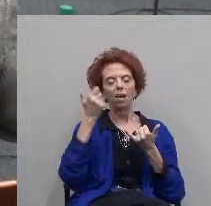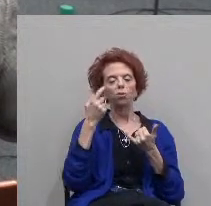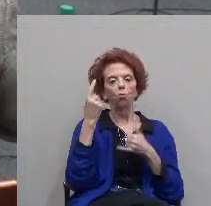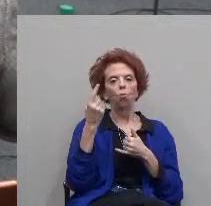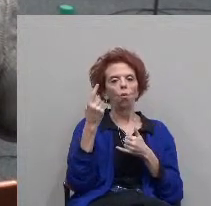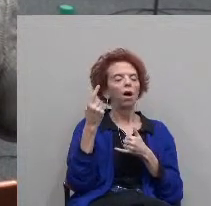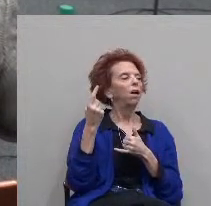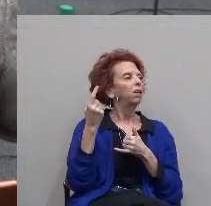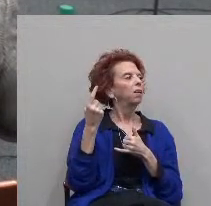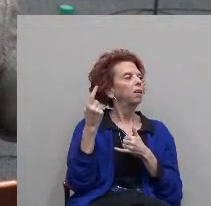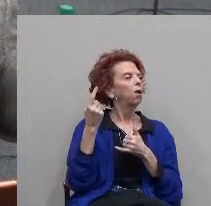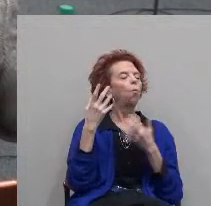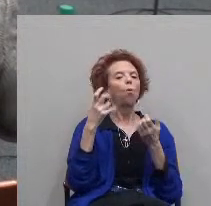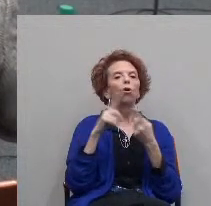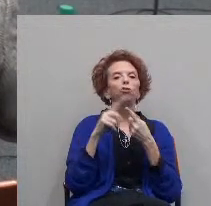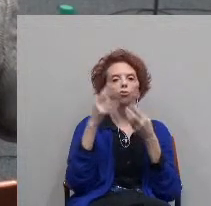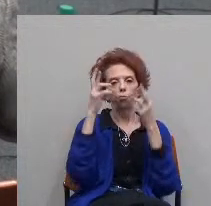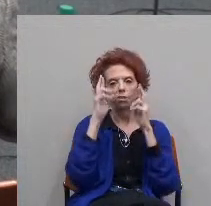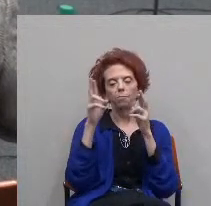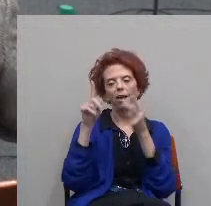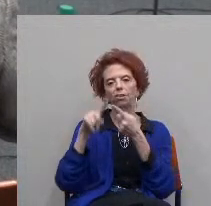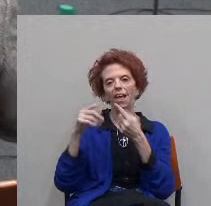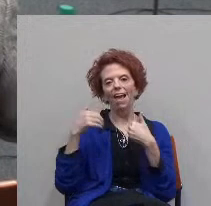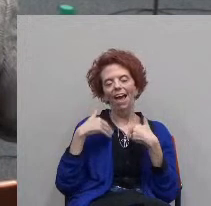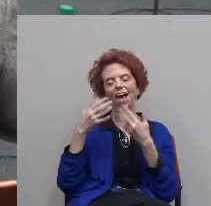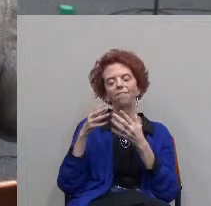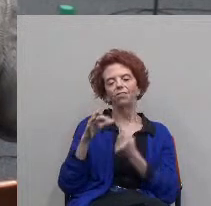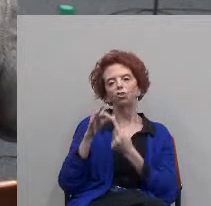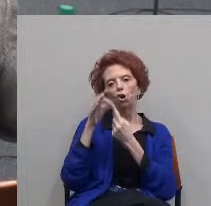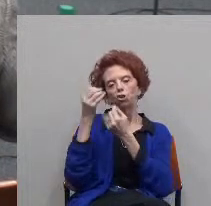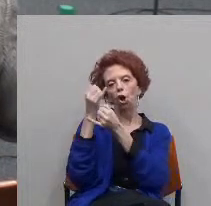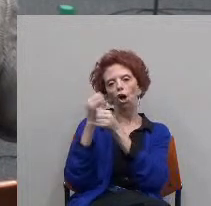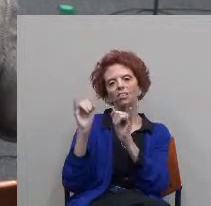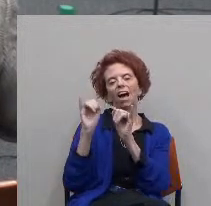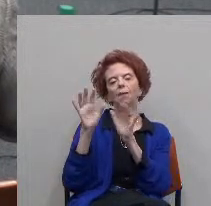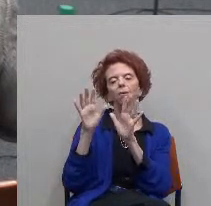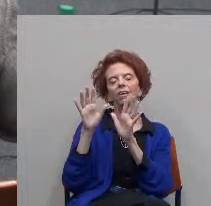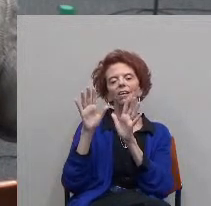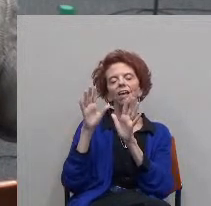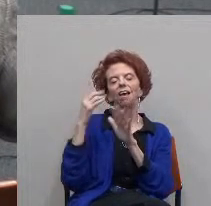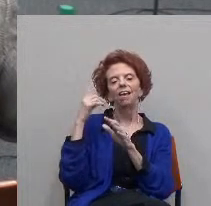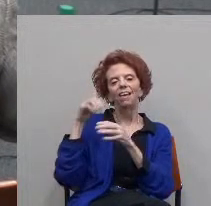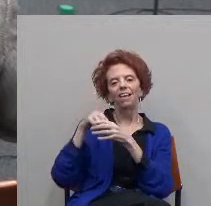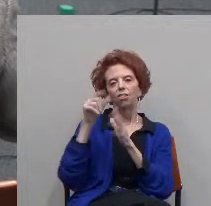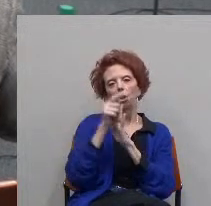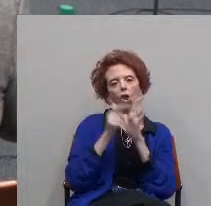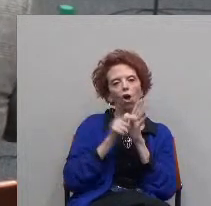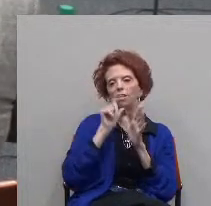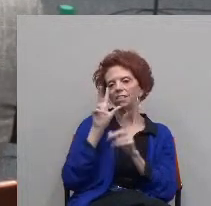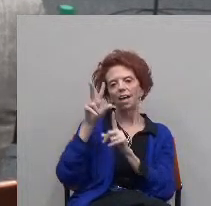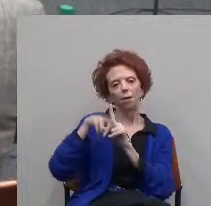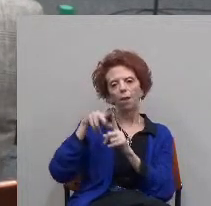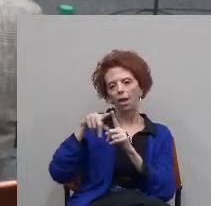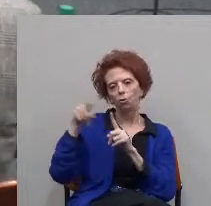the guidelines was to respect their autonomy, because they have certain autonomies in the law. So it does not apply to charter schools